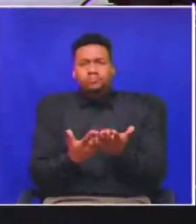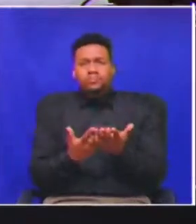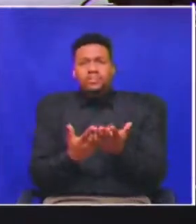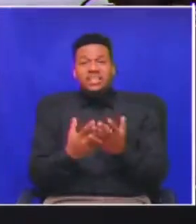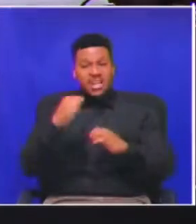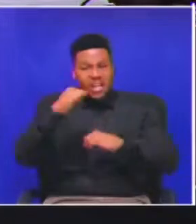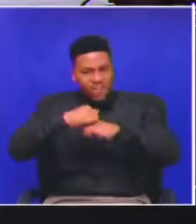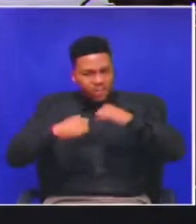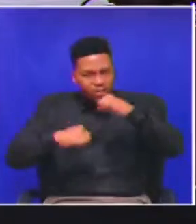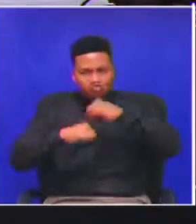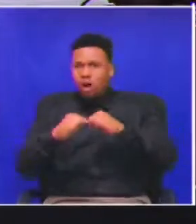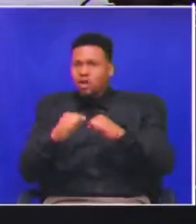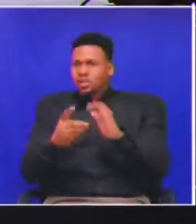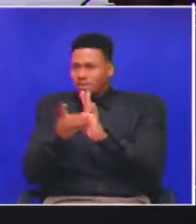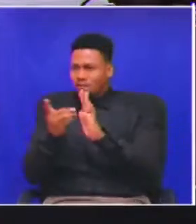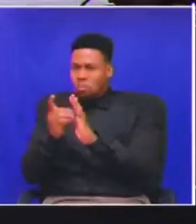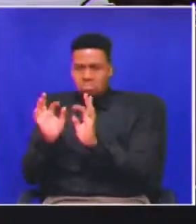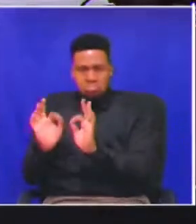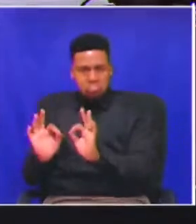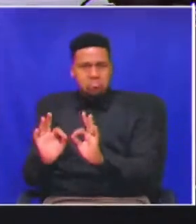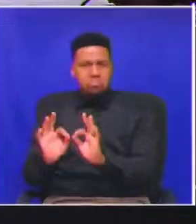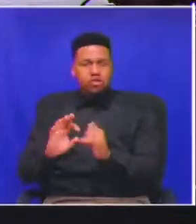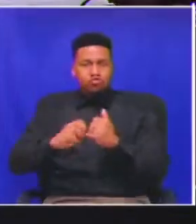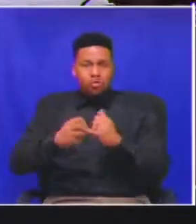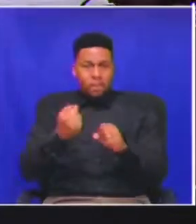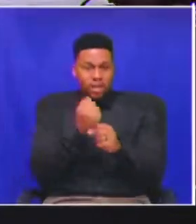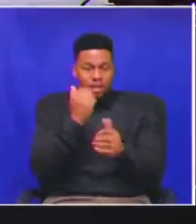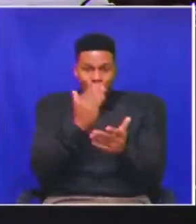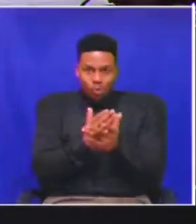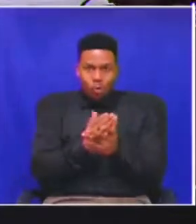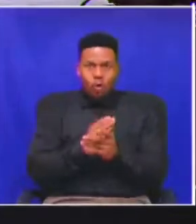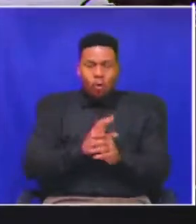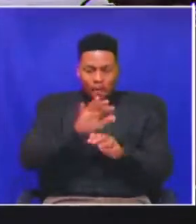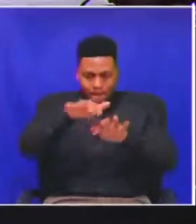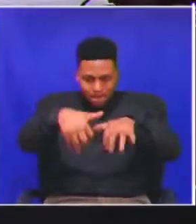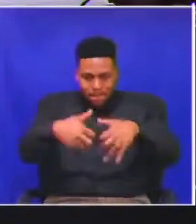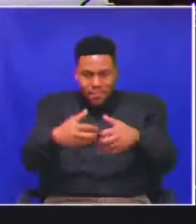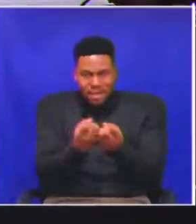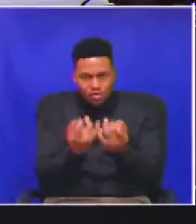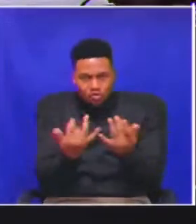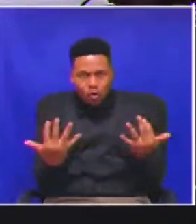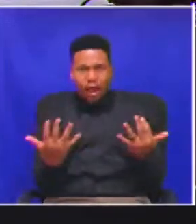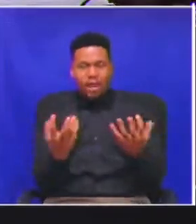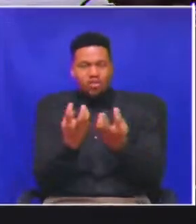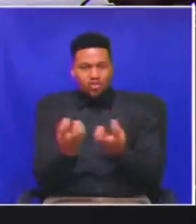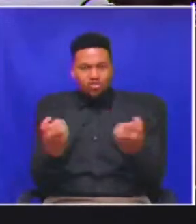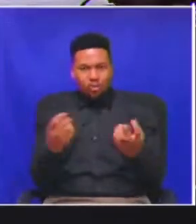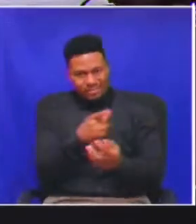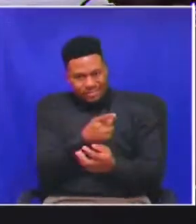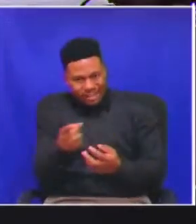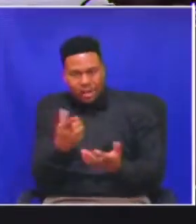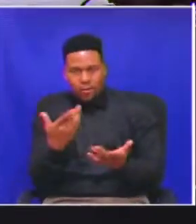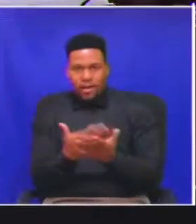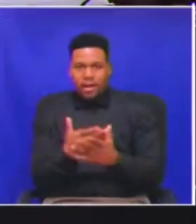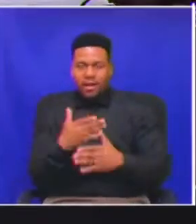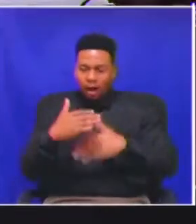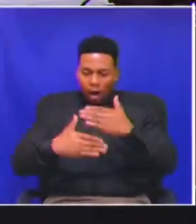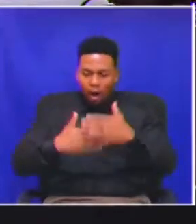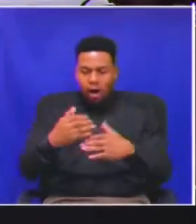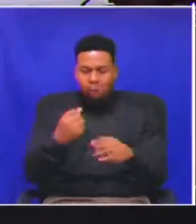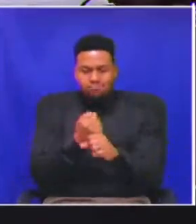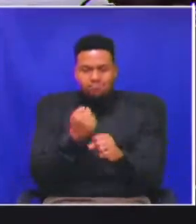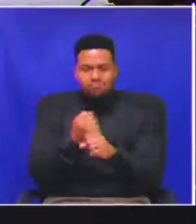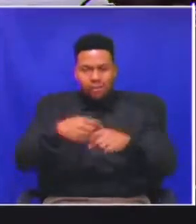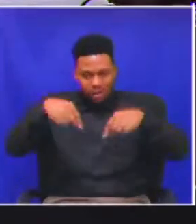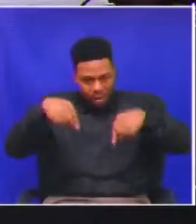to get our mineral resources to be processed at source, so that communities where these minerals